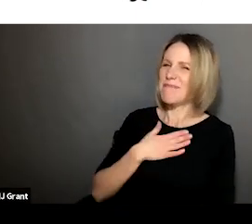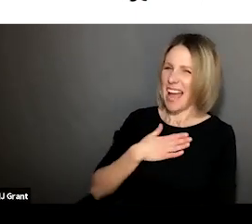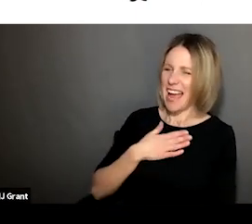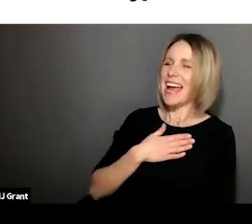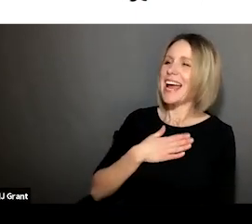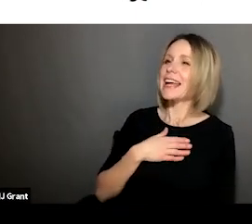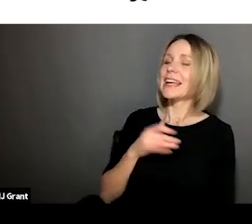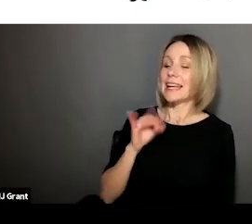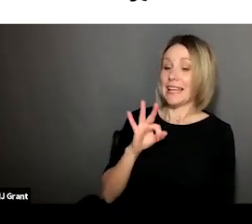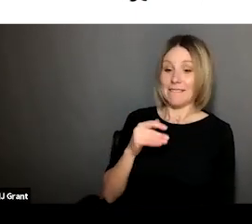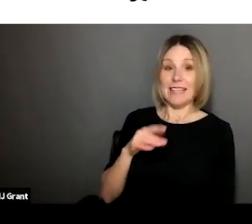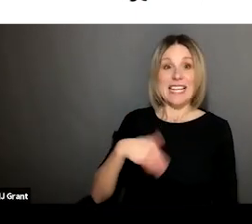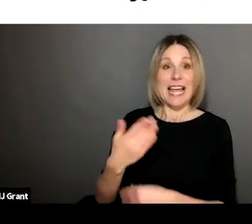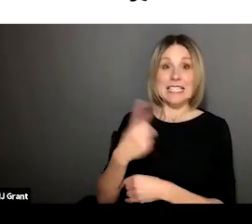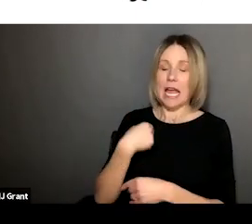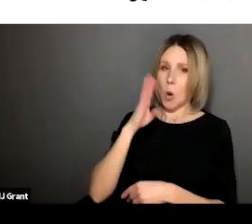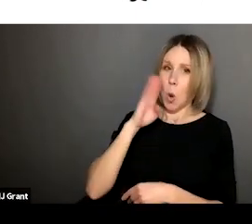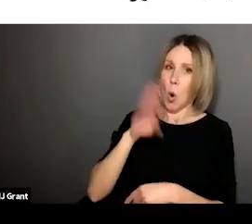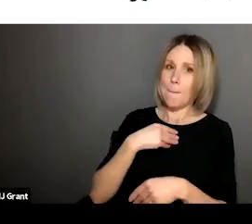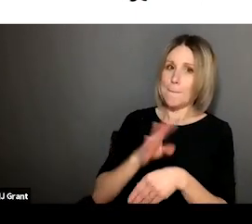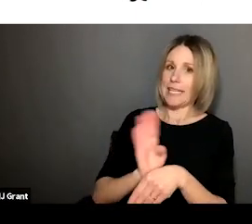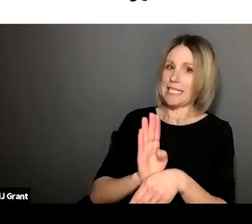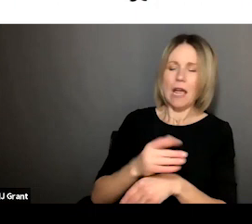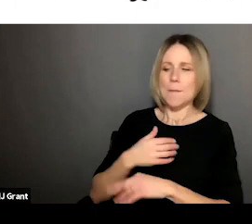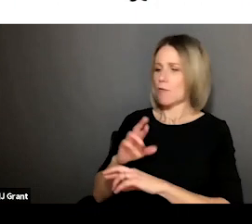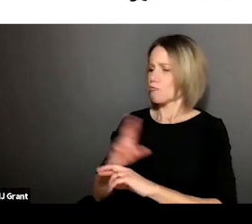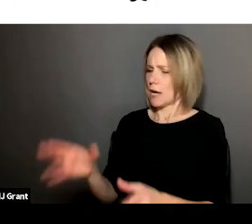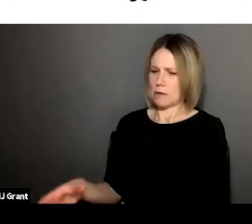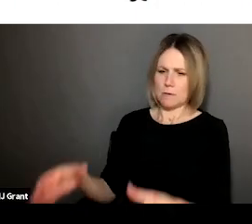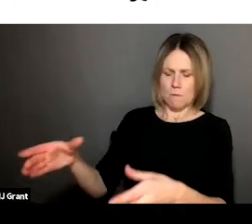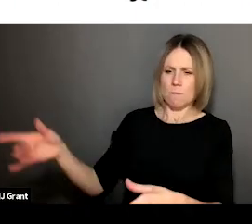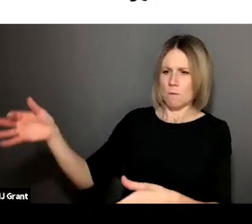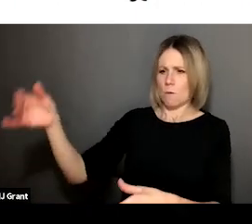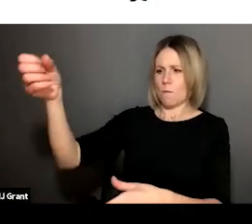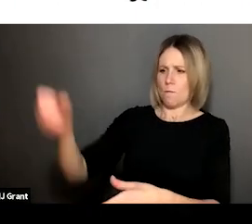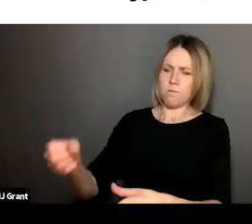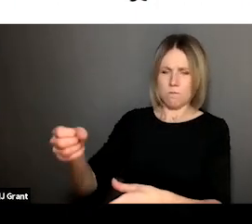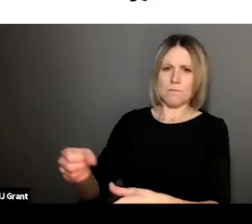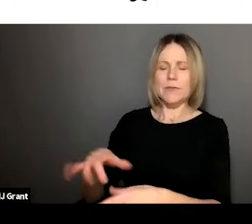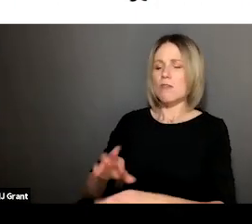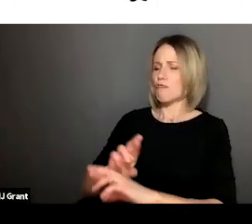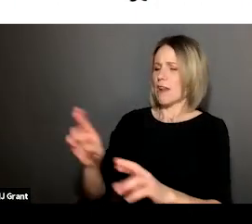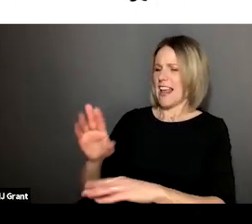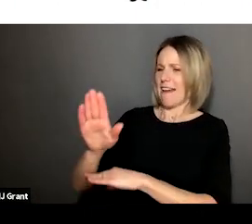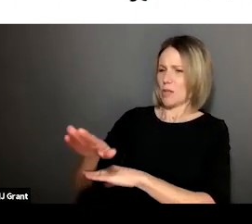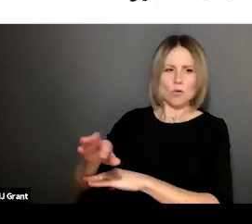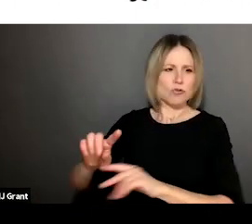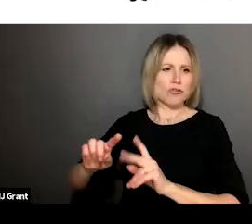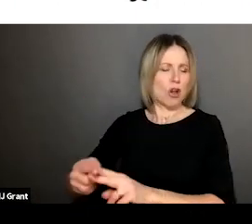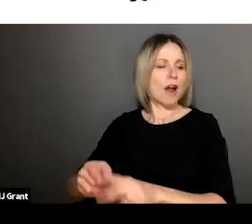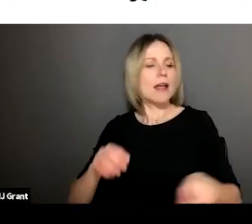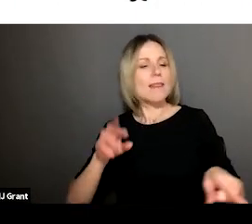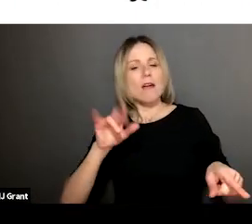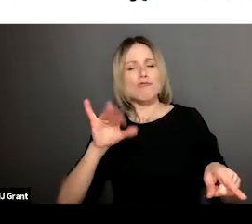get everything all set up and I start the rice cooker in the afternoon. I start the sous vide machine in the afternoon. And then when I'm good and ready